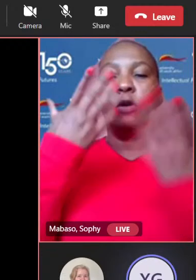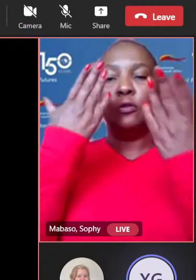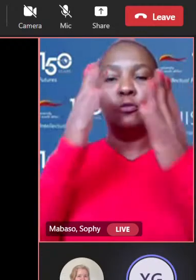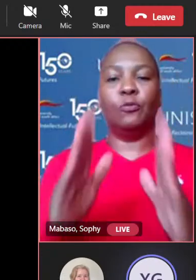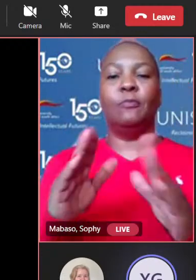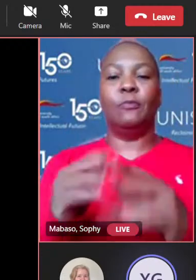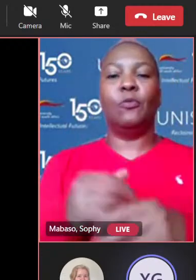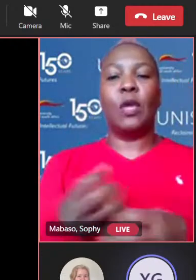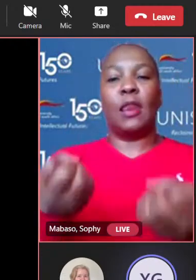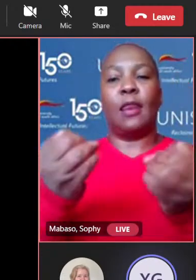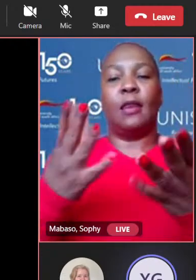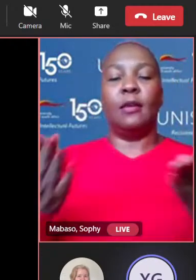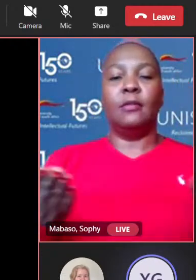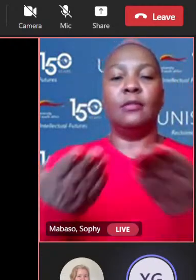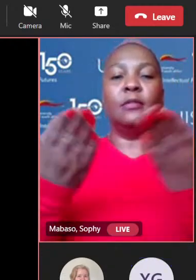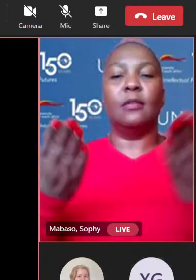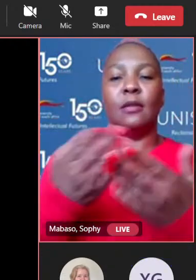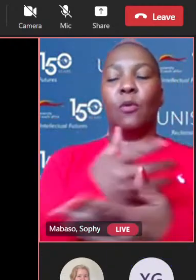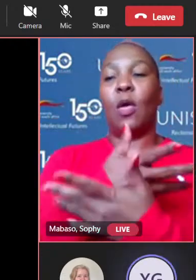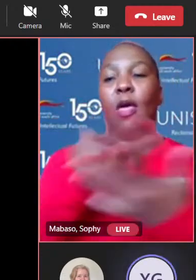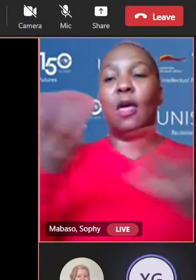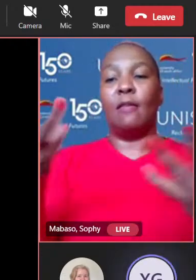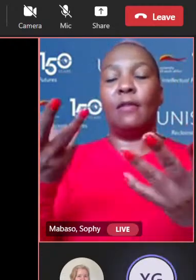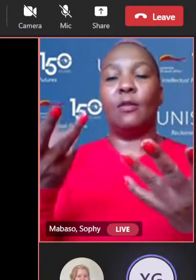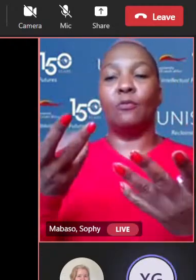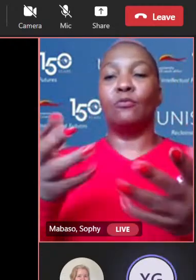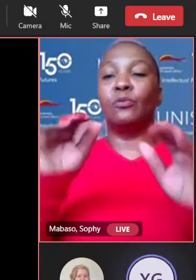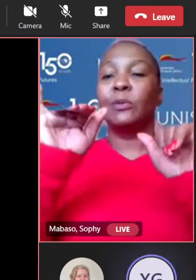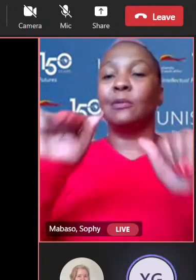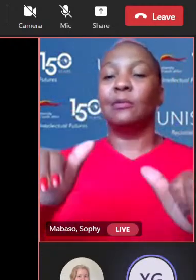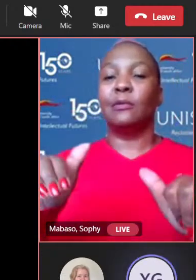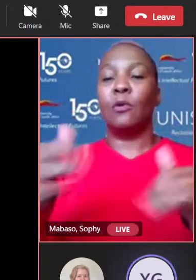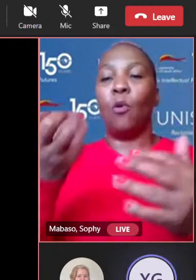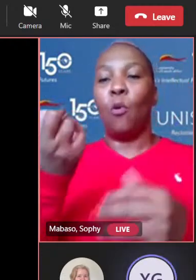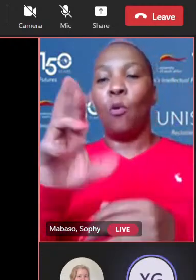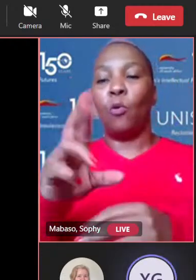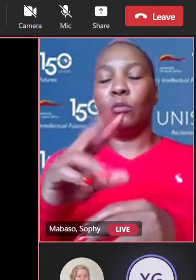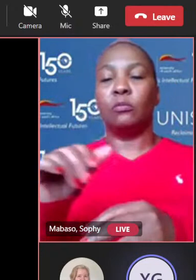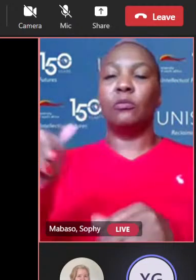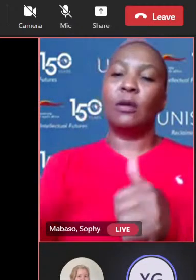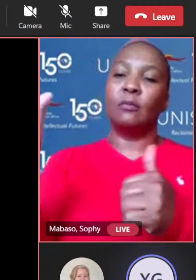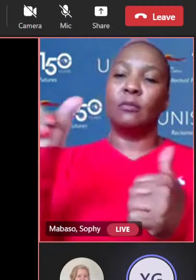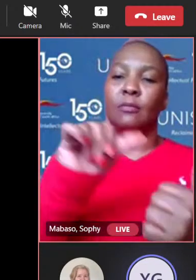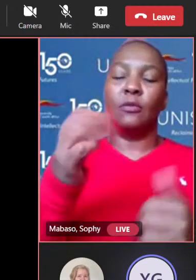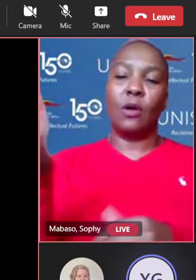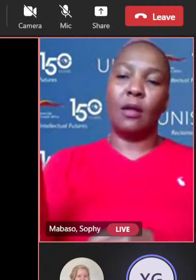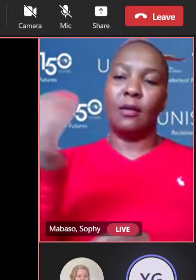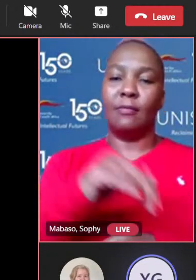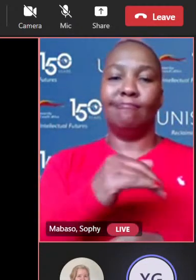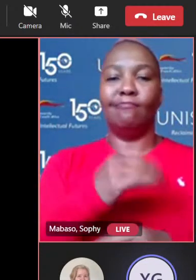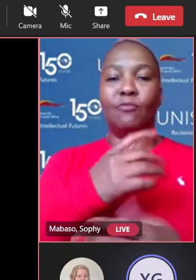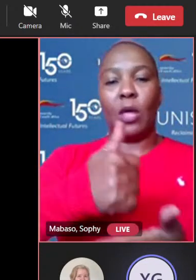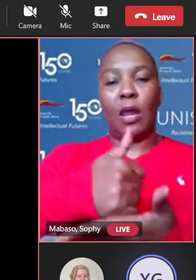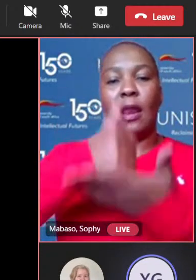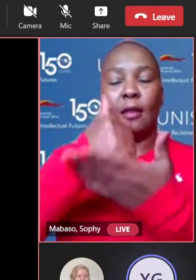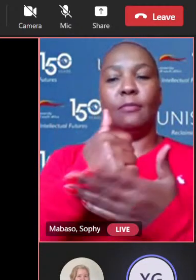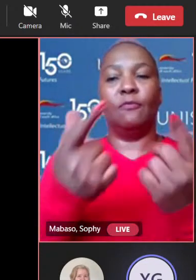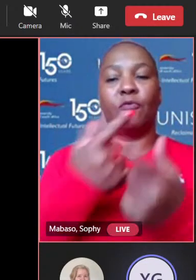you the service from where you are, or else you can come in physically and then we can help you from here.